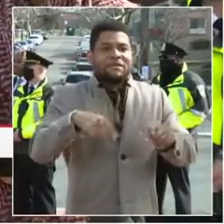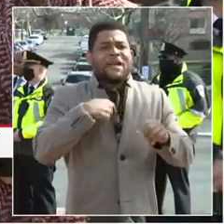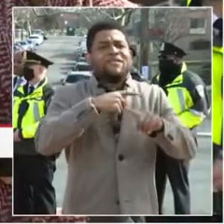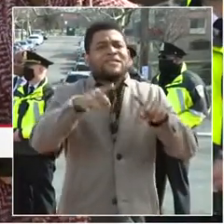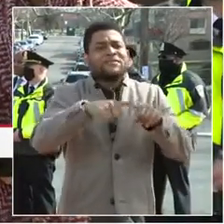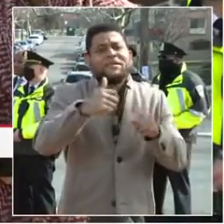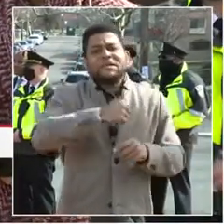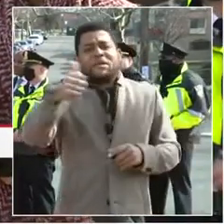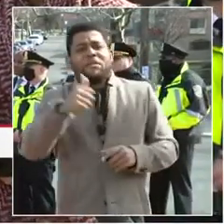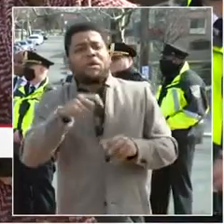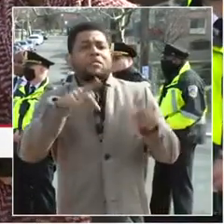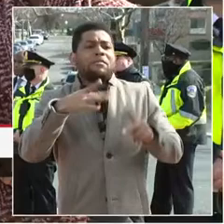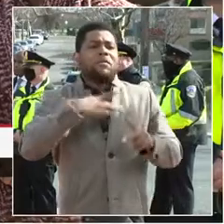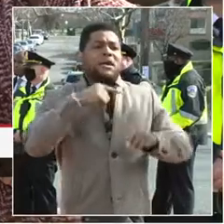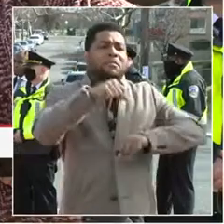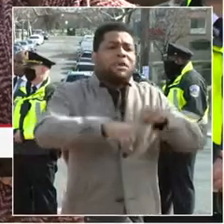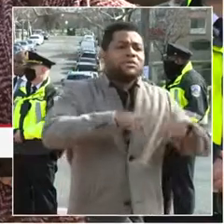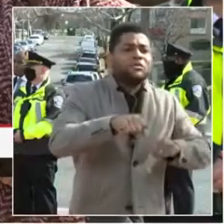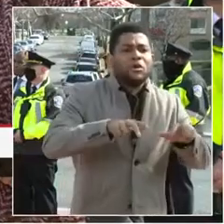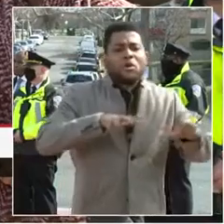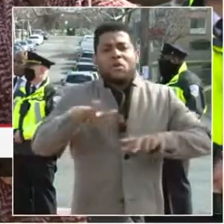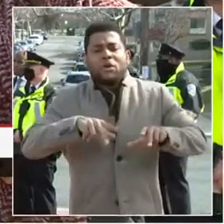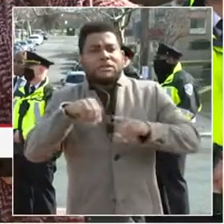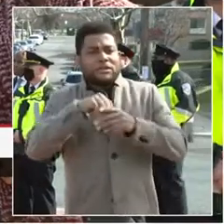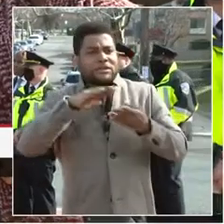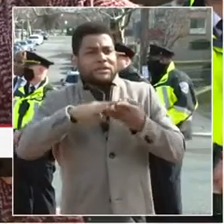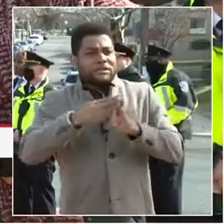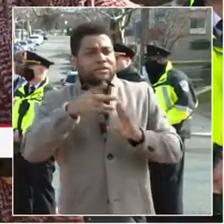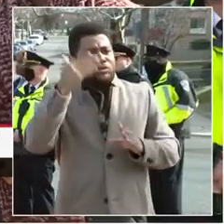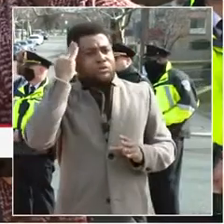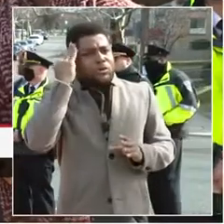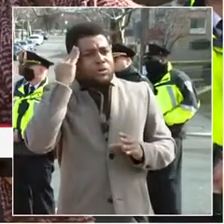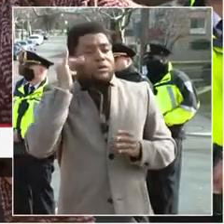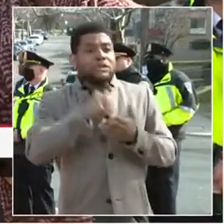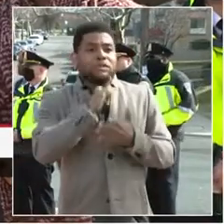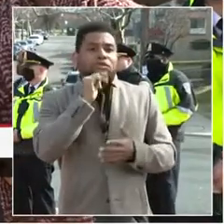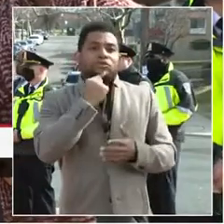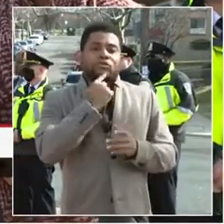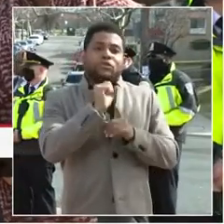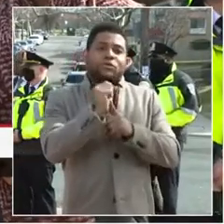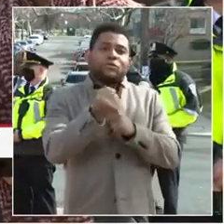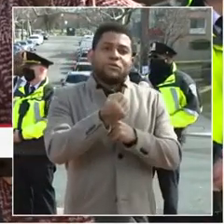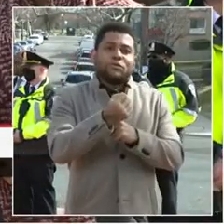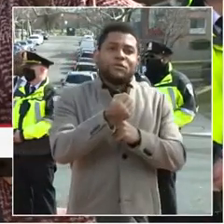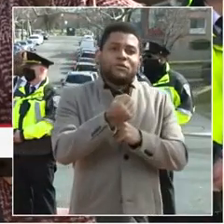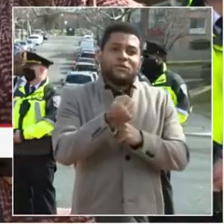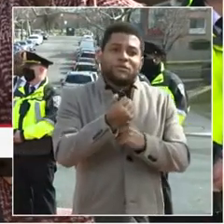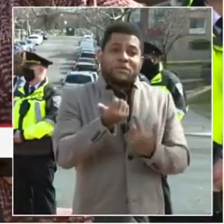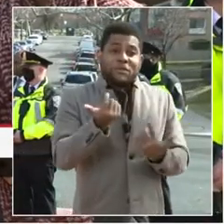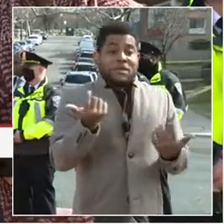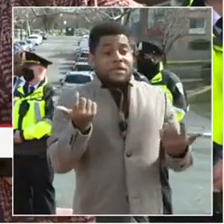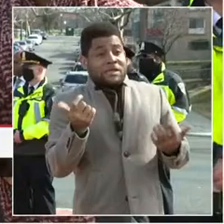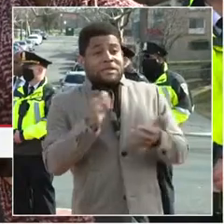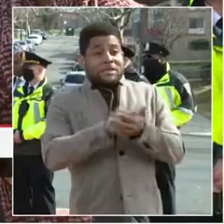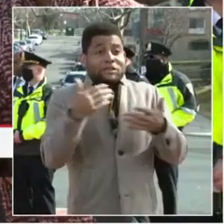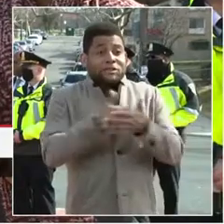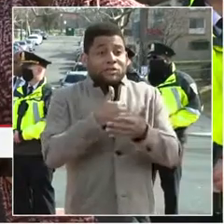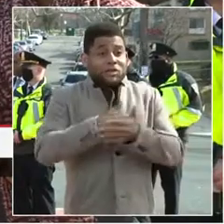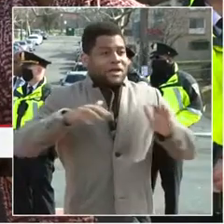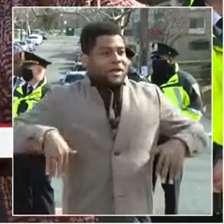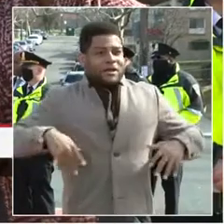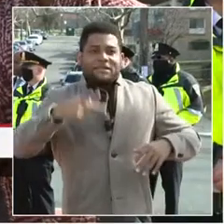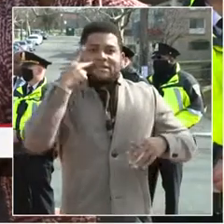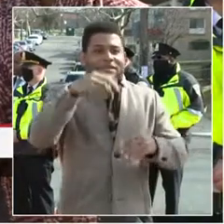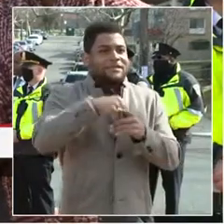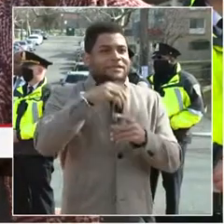city. People love to walk in our city. Certainly, it's an incredible situation, one that we have not seen here in the District of Columbia.